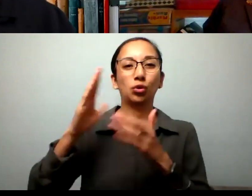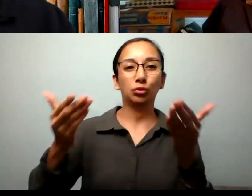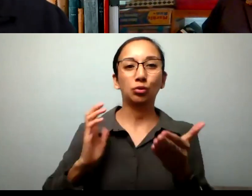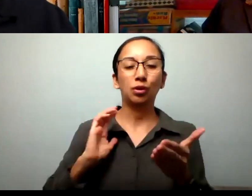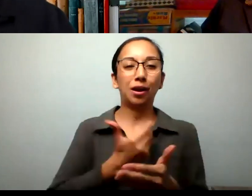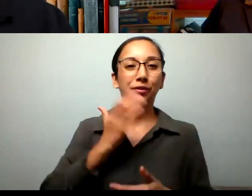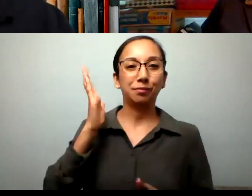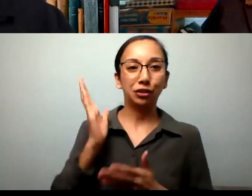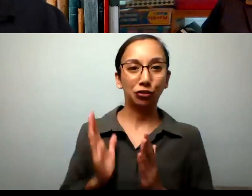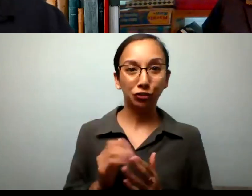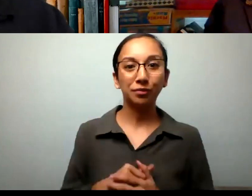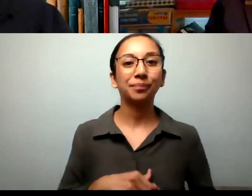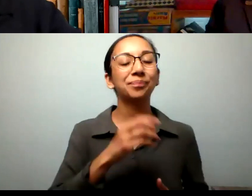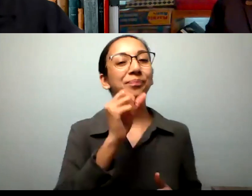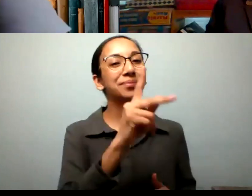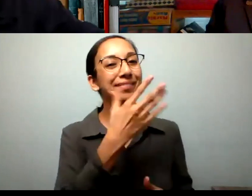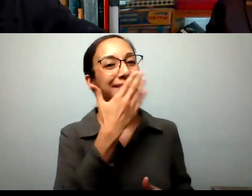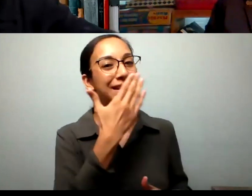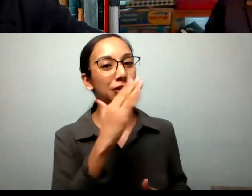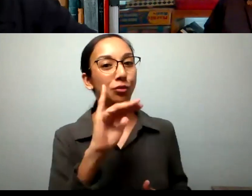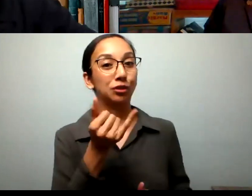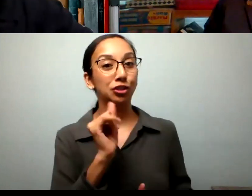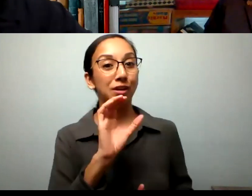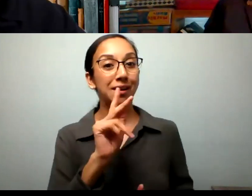All right, thank you.